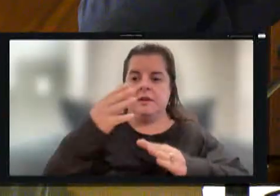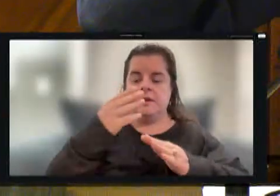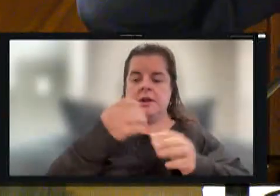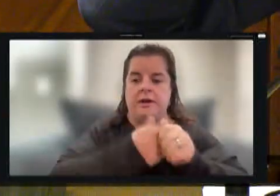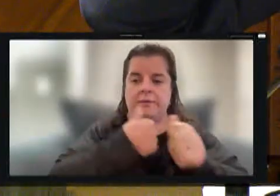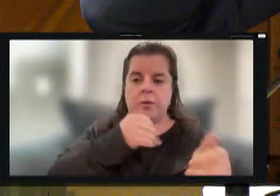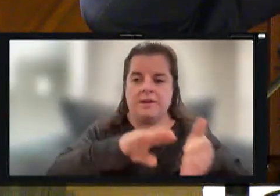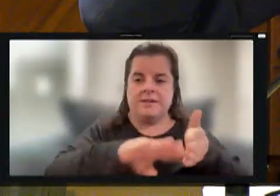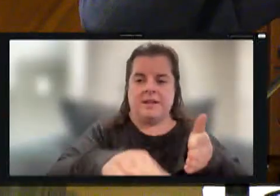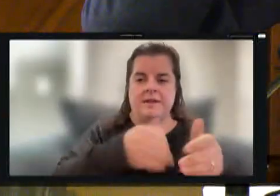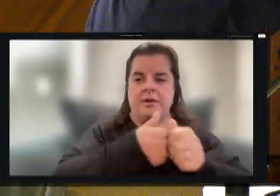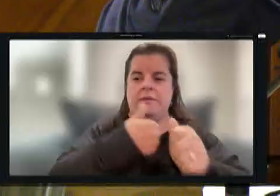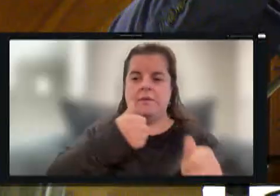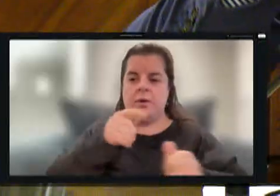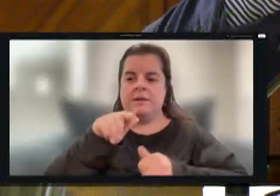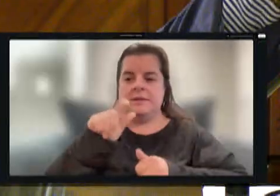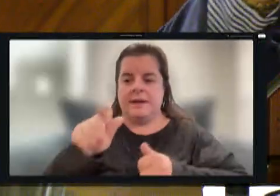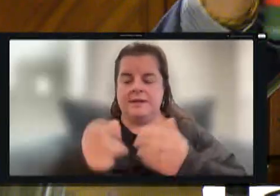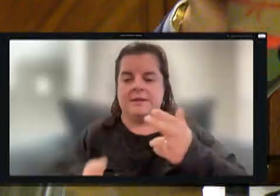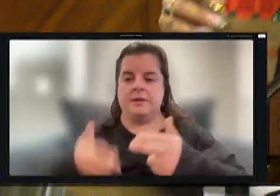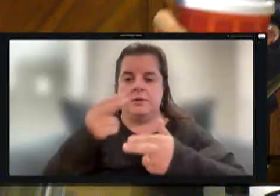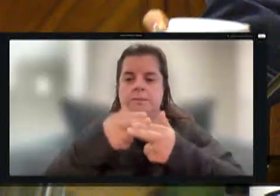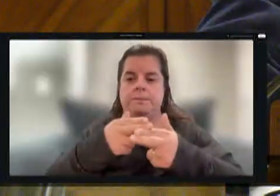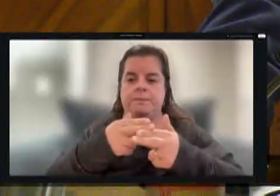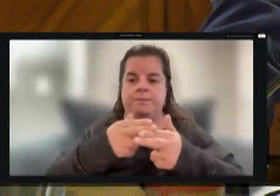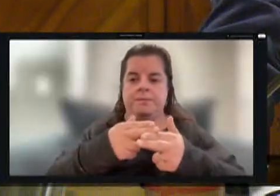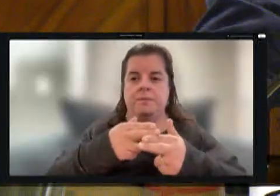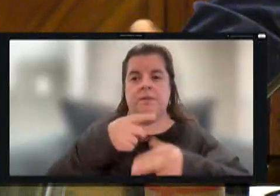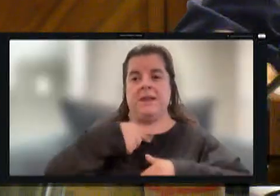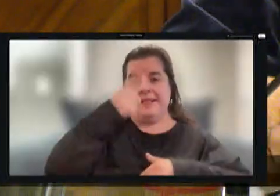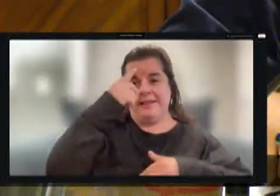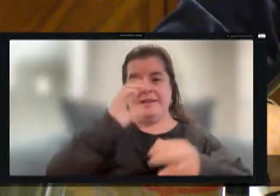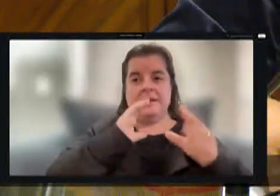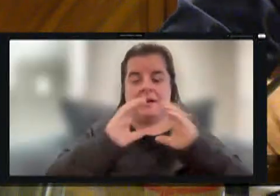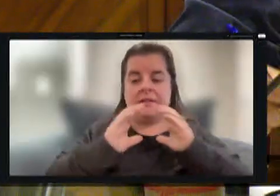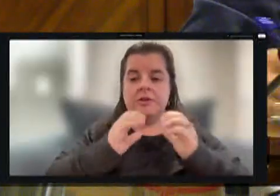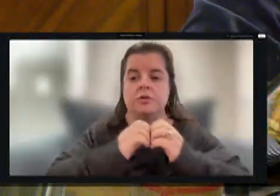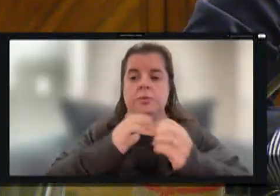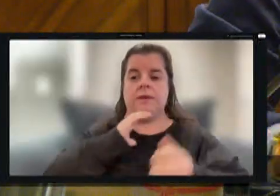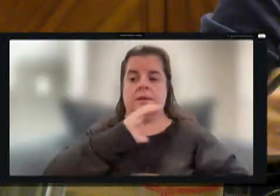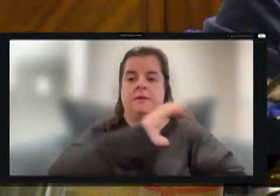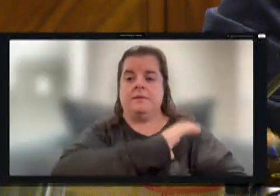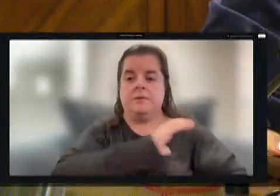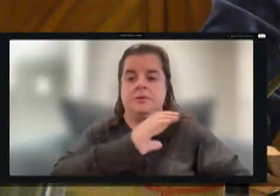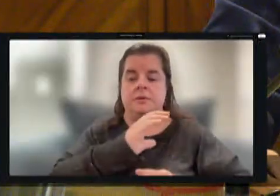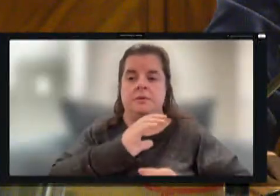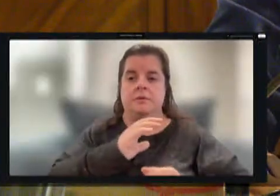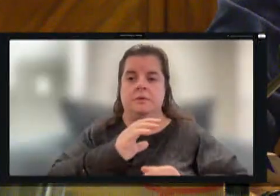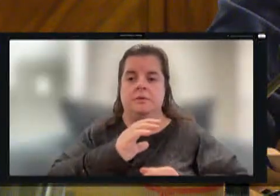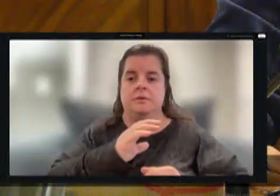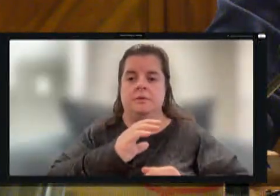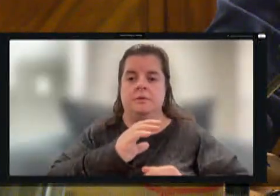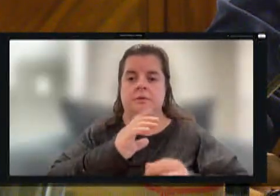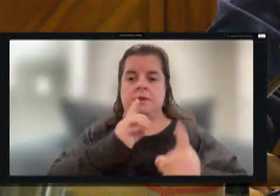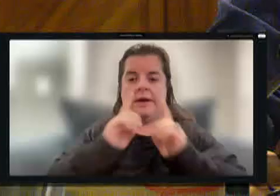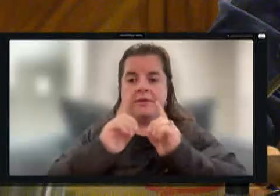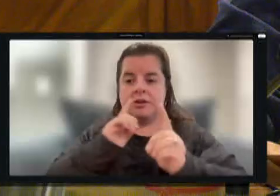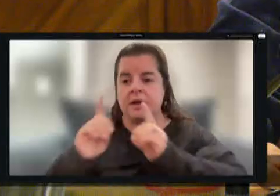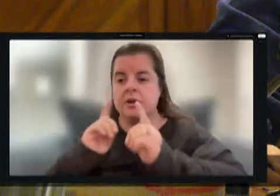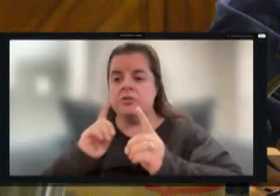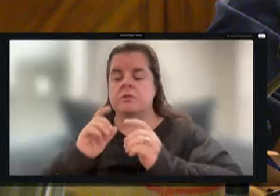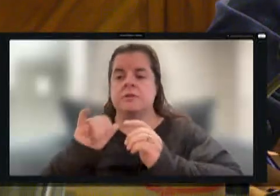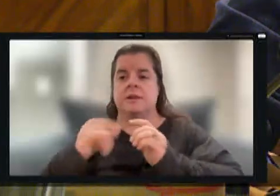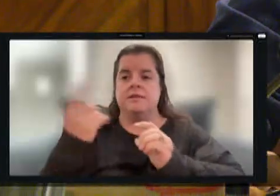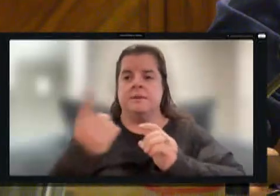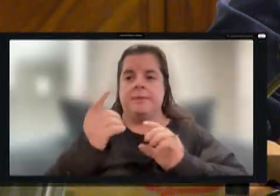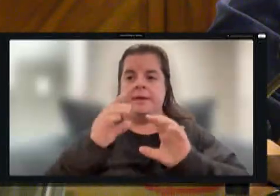increase. I think as, in the conversations the council had, if it is something that the body